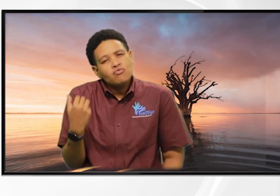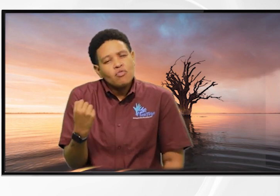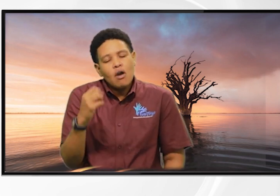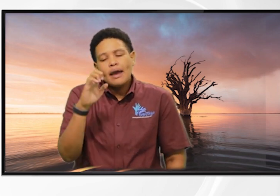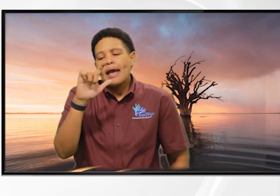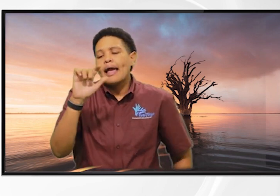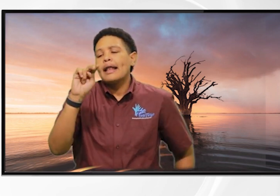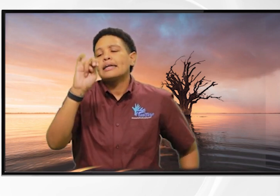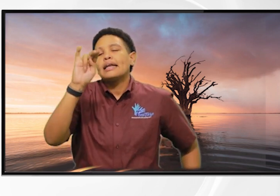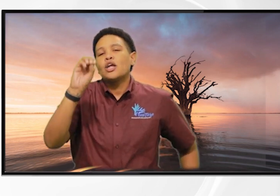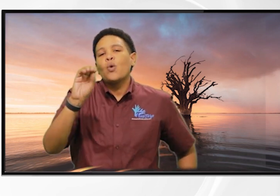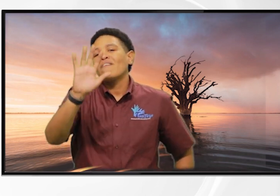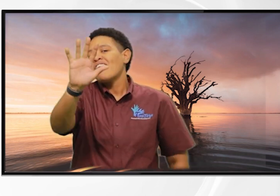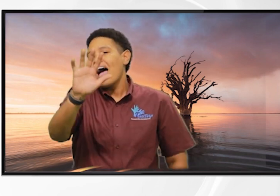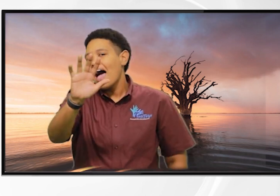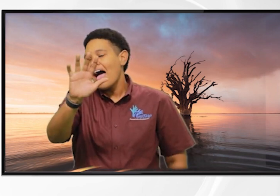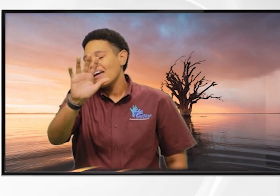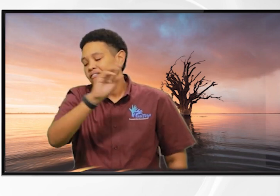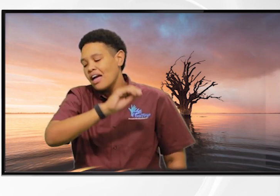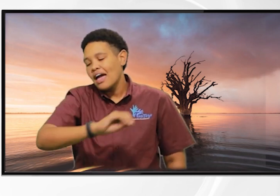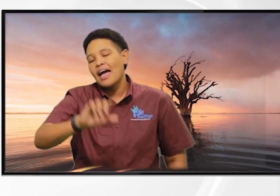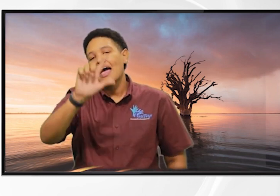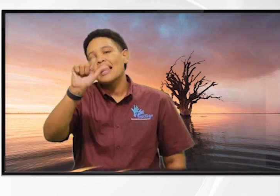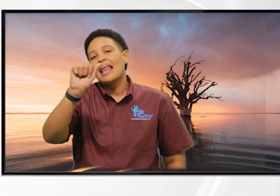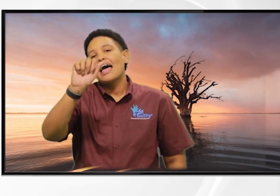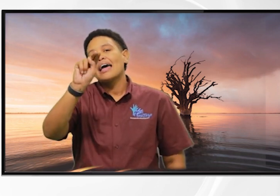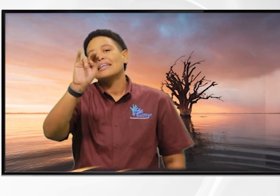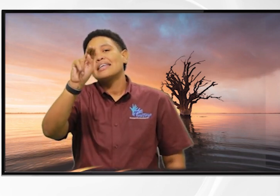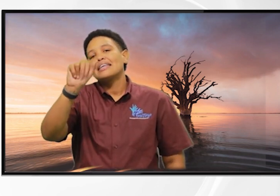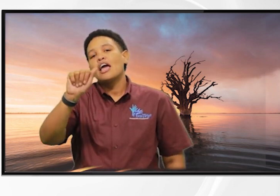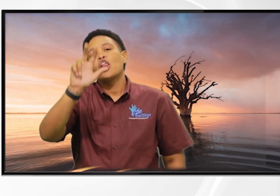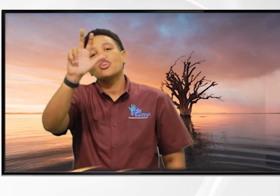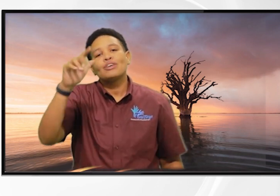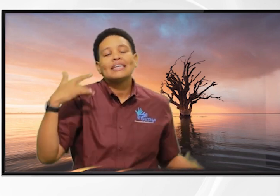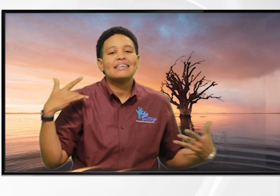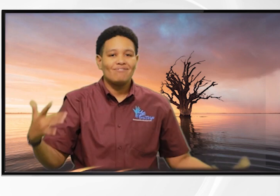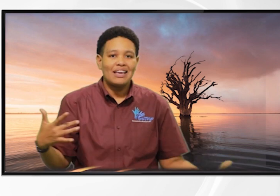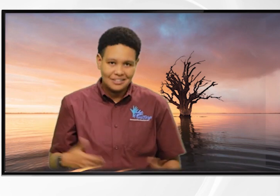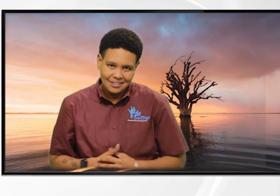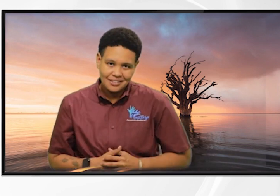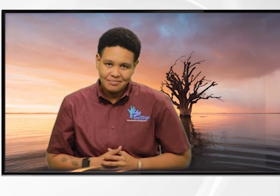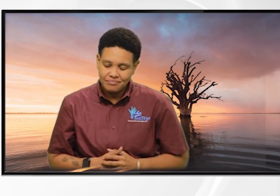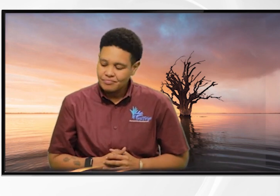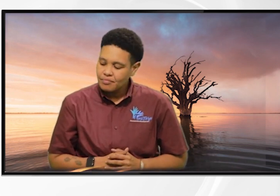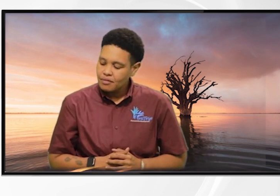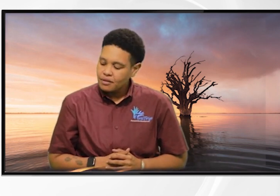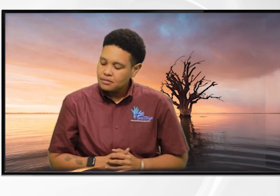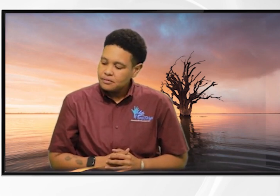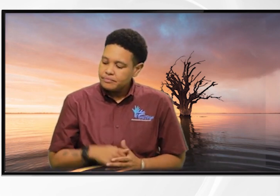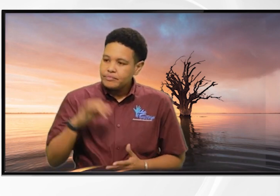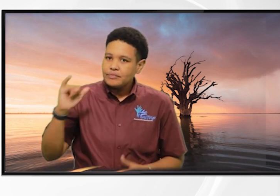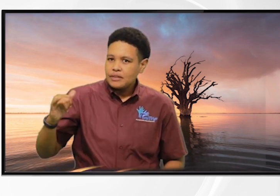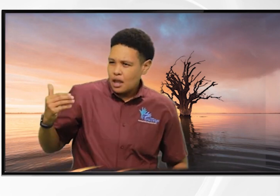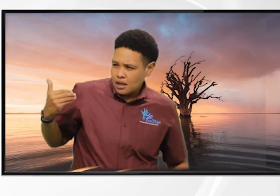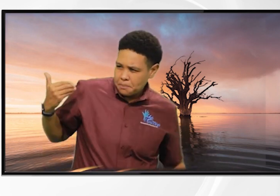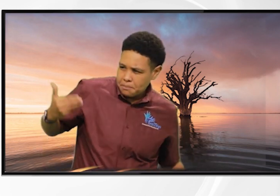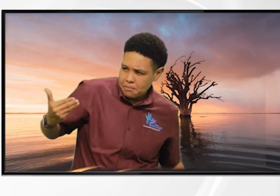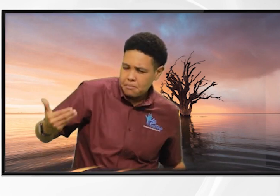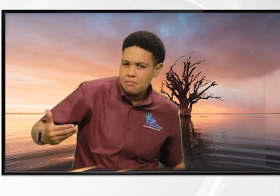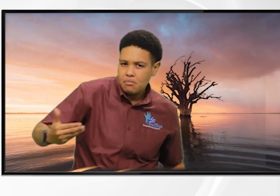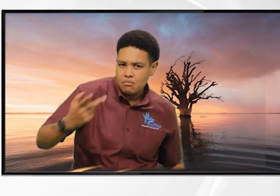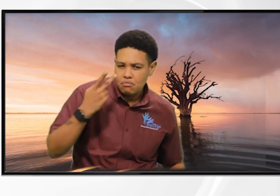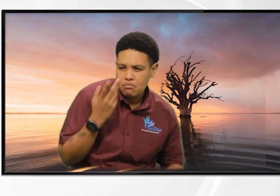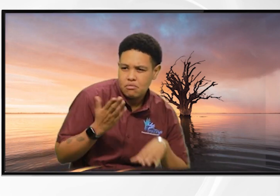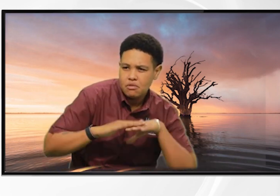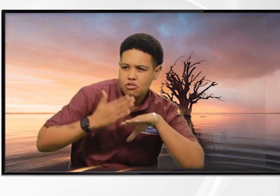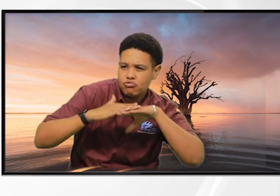El Niño 5 and La Niña 3 events. It is this pattern of increased